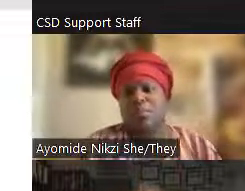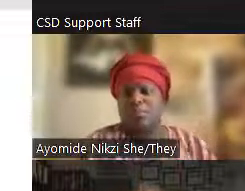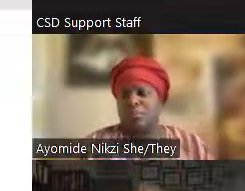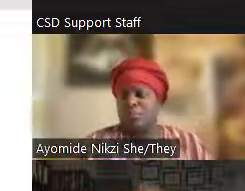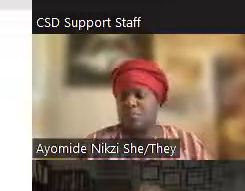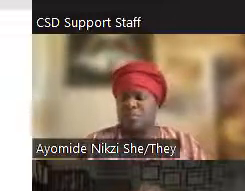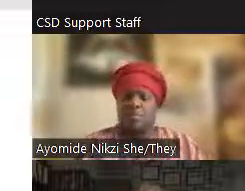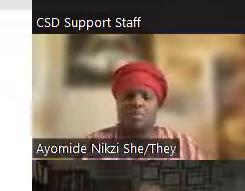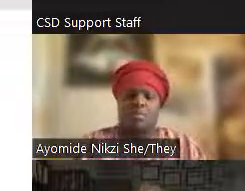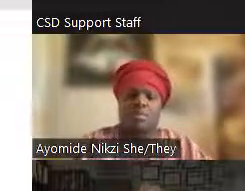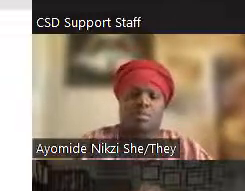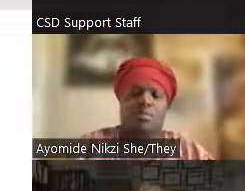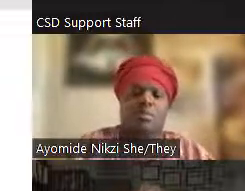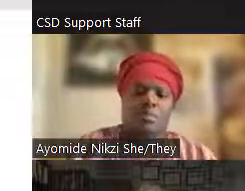country.